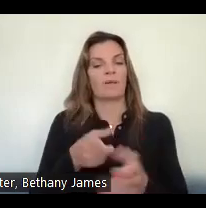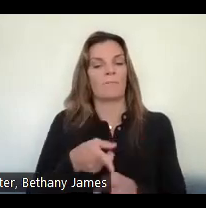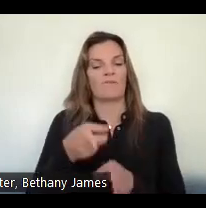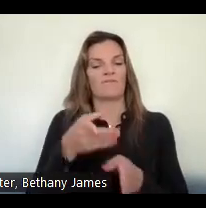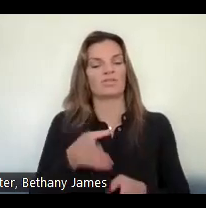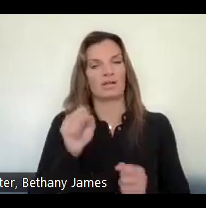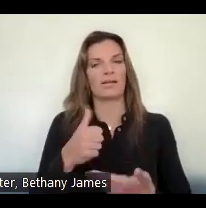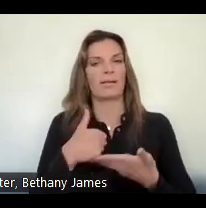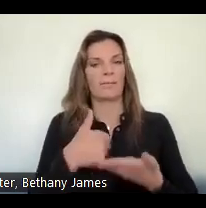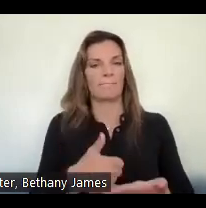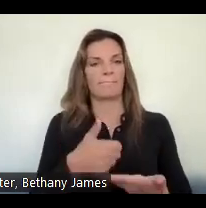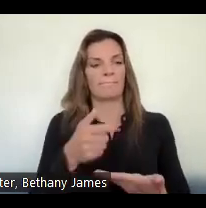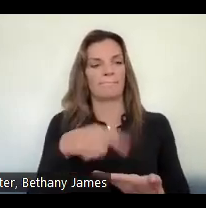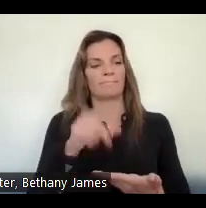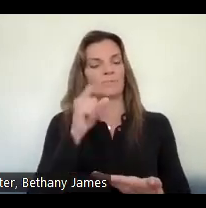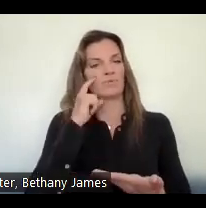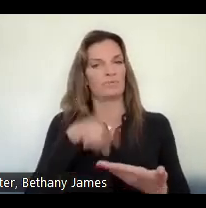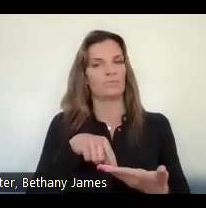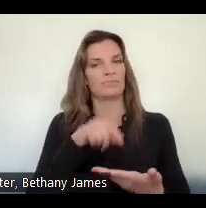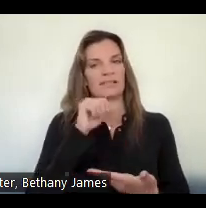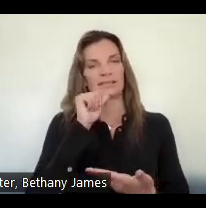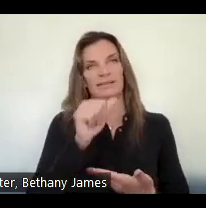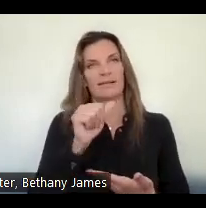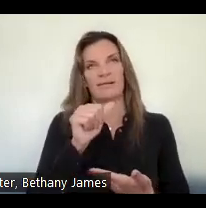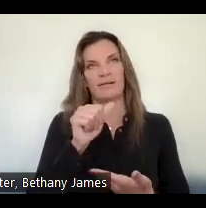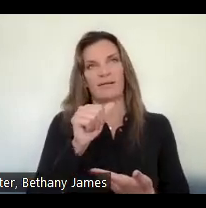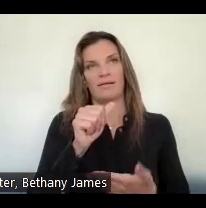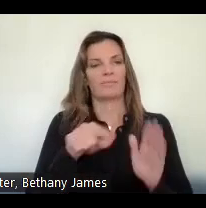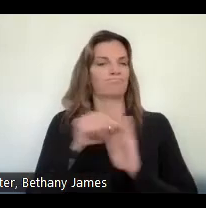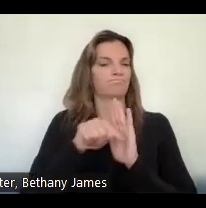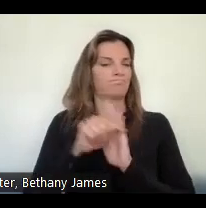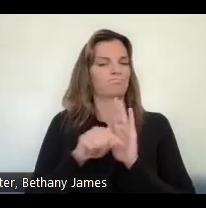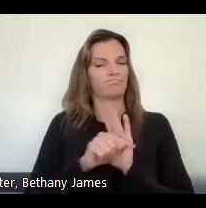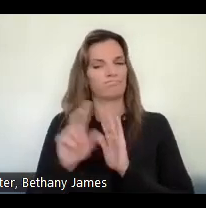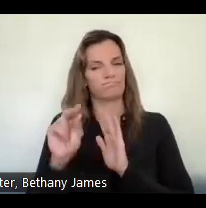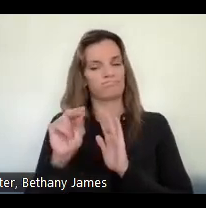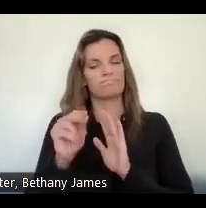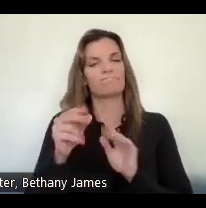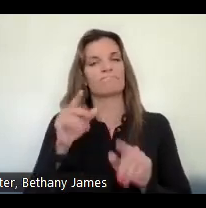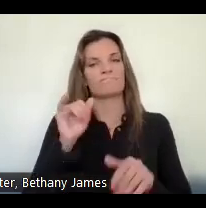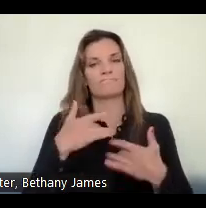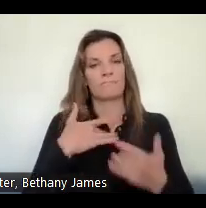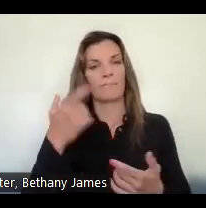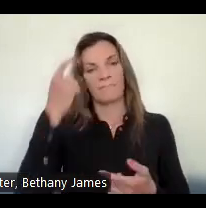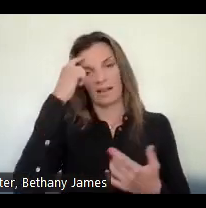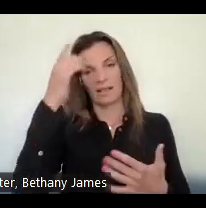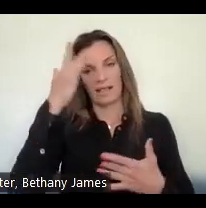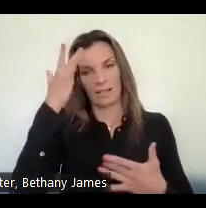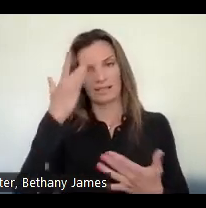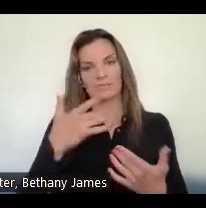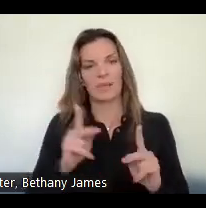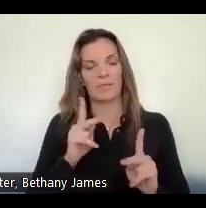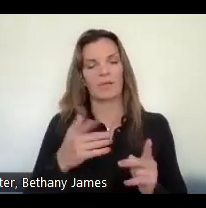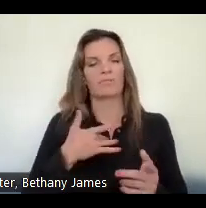help them to recognize it's not such a negative thing. And that's the problem with mental illnesses in general, is the